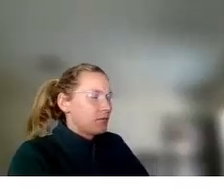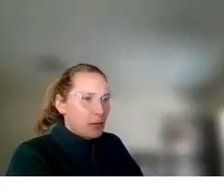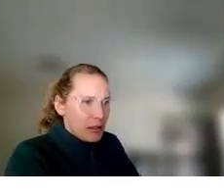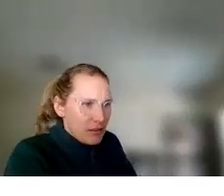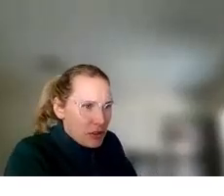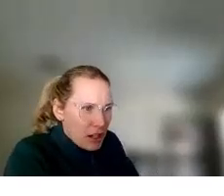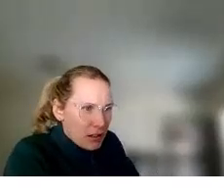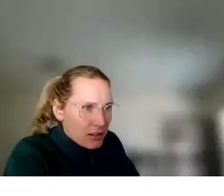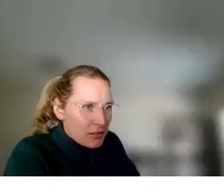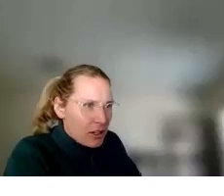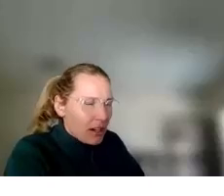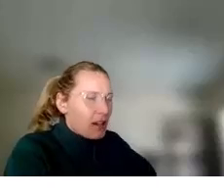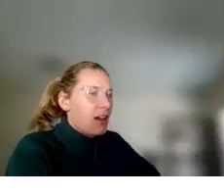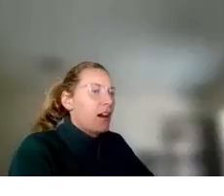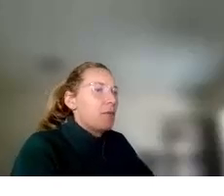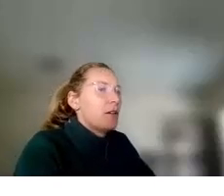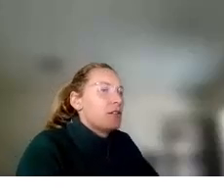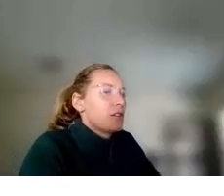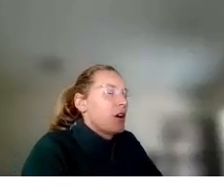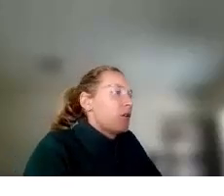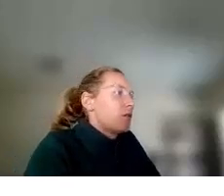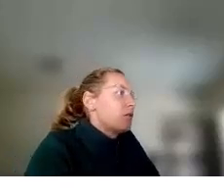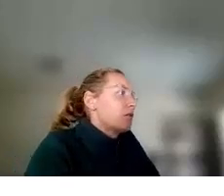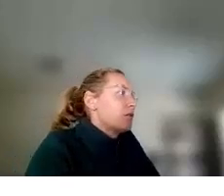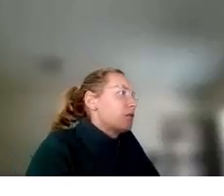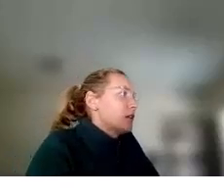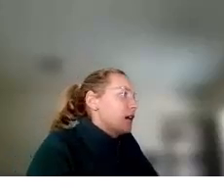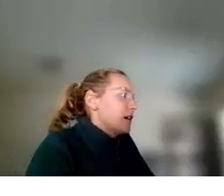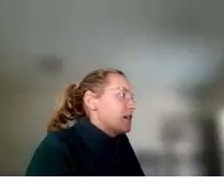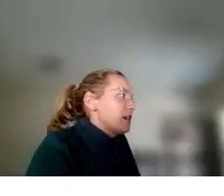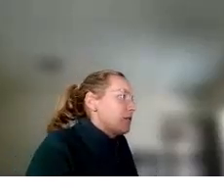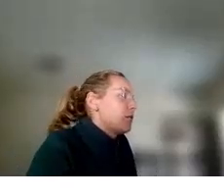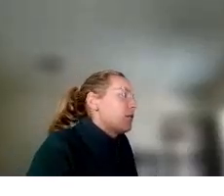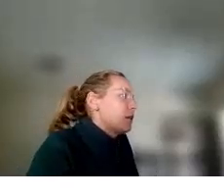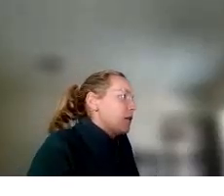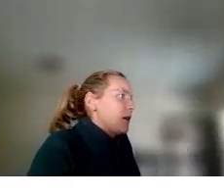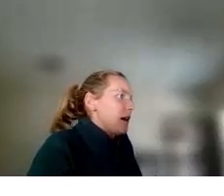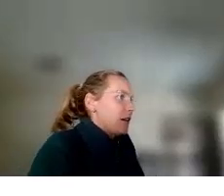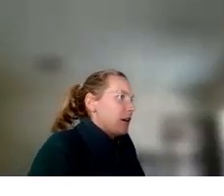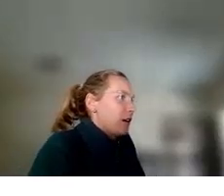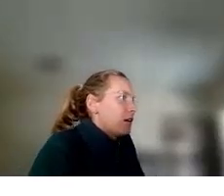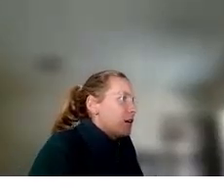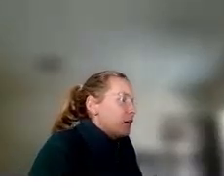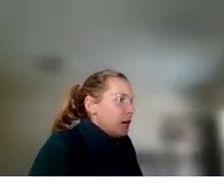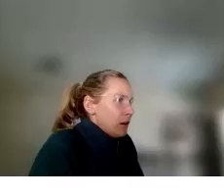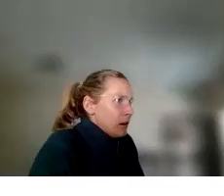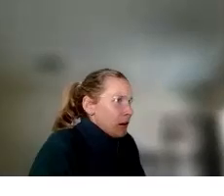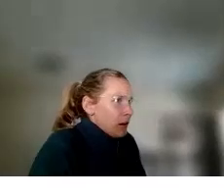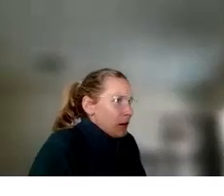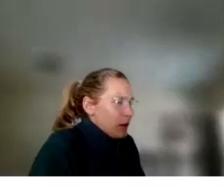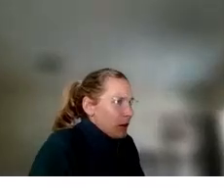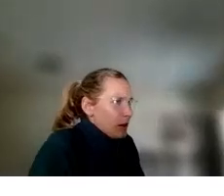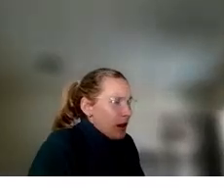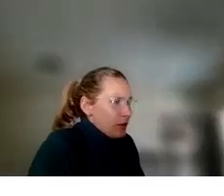Jacqueline, I believe Jackie. Mhm. Yeah. So, yeah, because then,